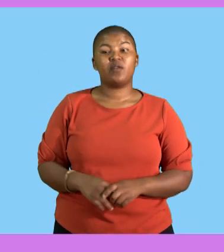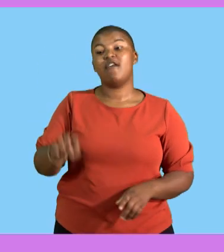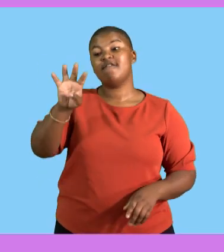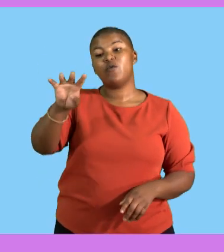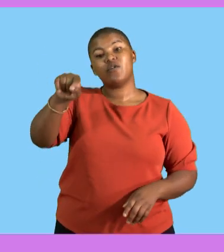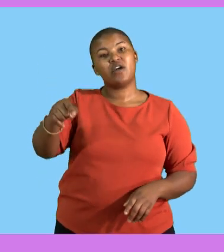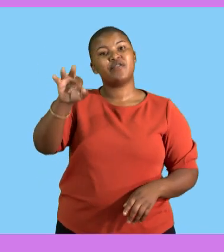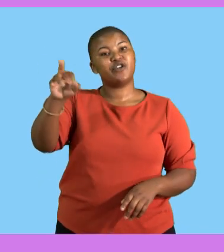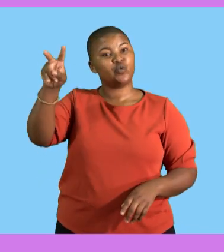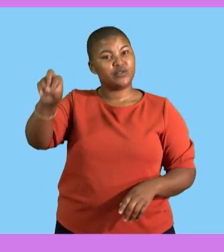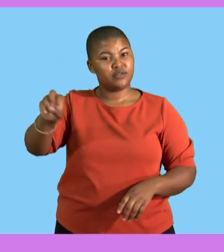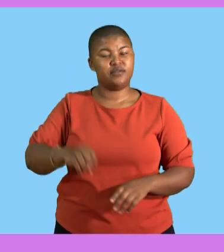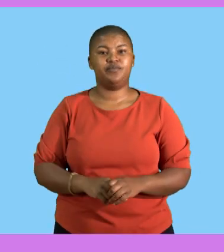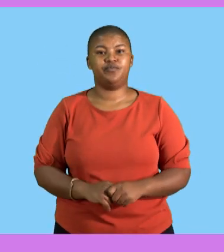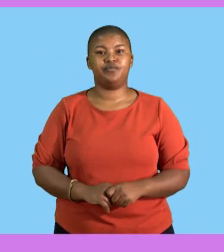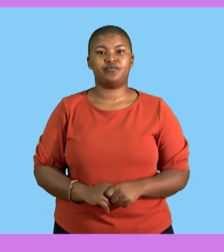4,320,